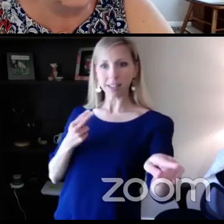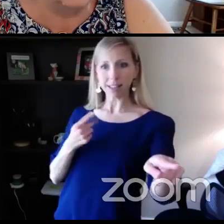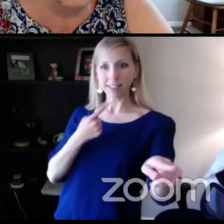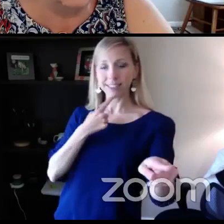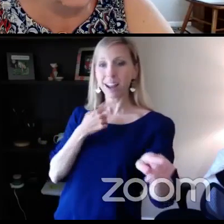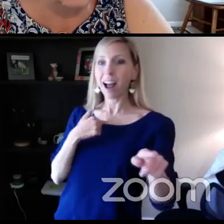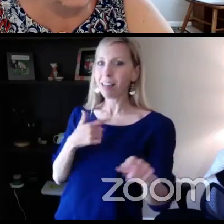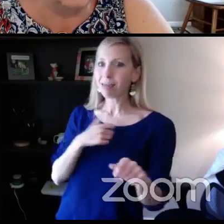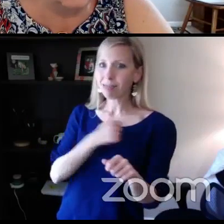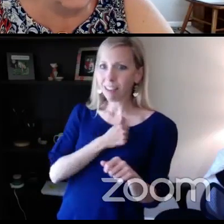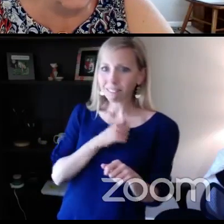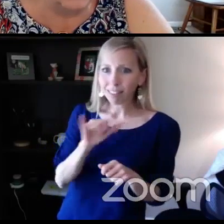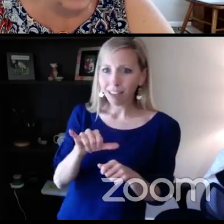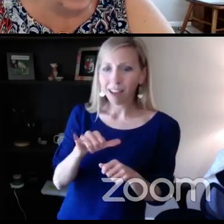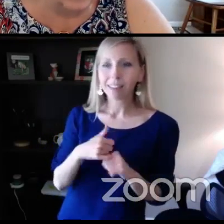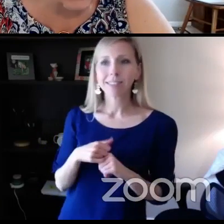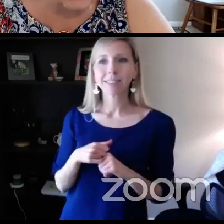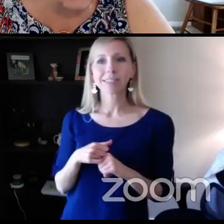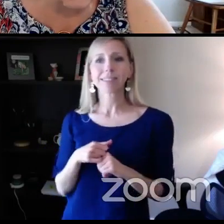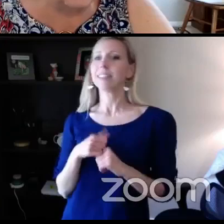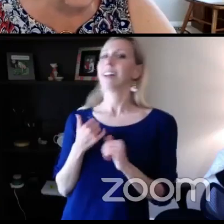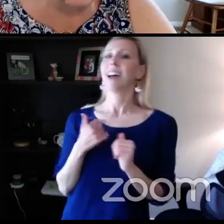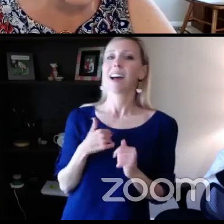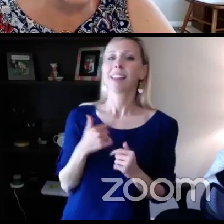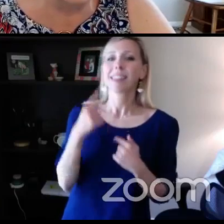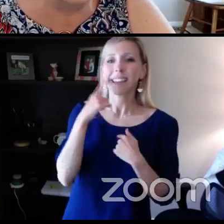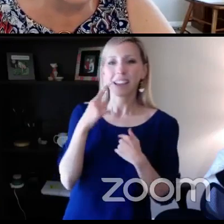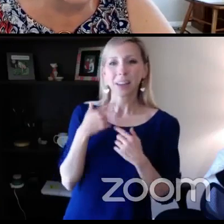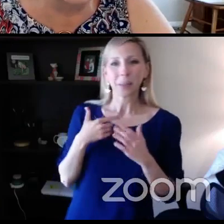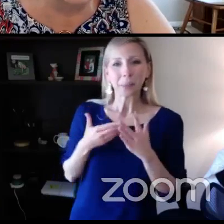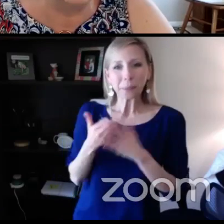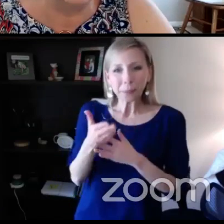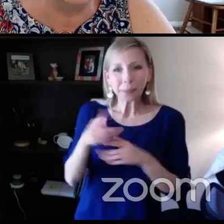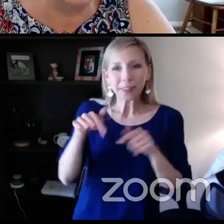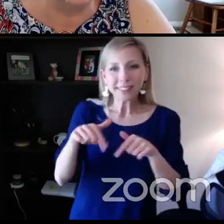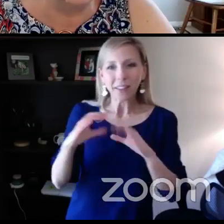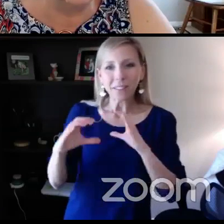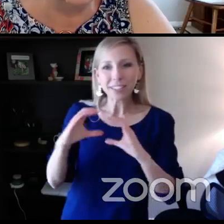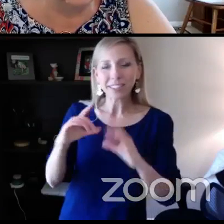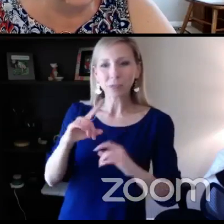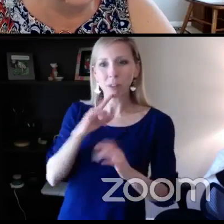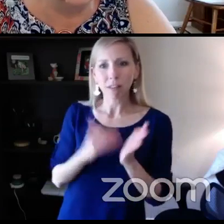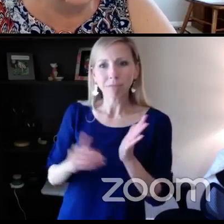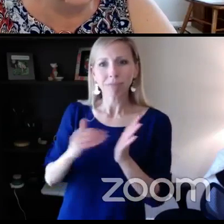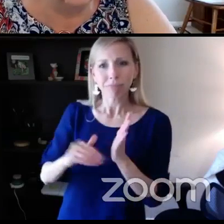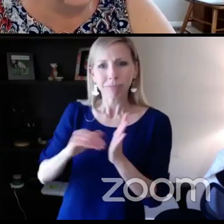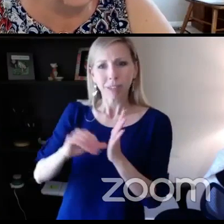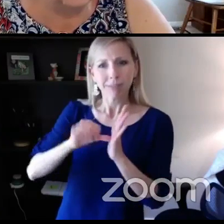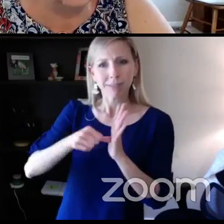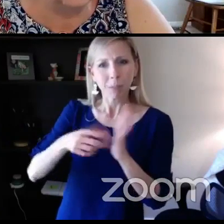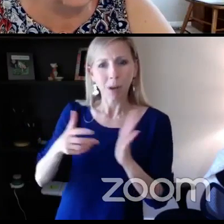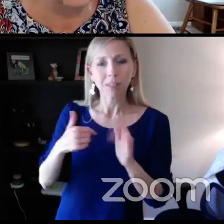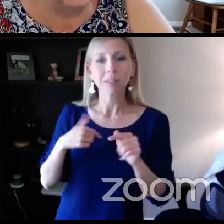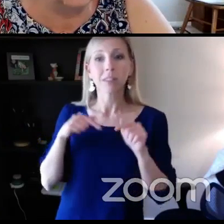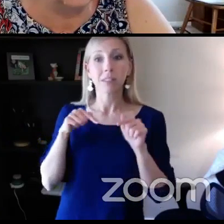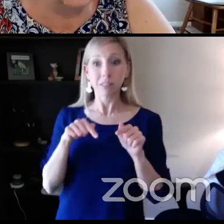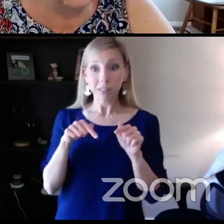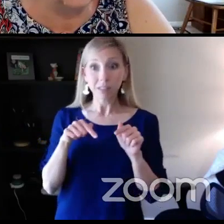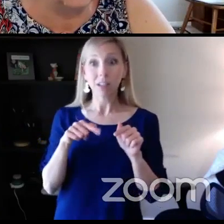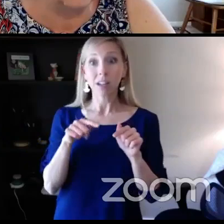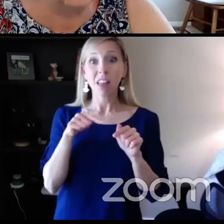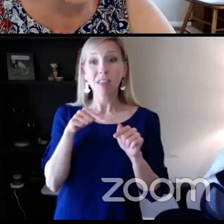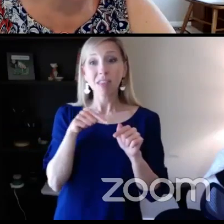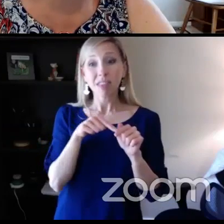the thing I've taken away, the recurring theme throughout our conversation today, has been that you can access things on your